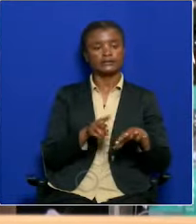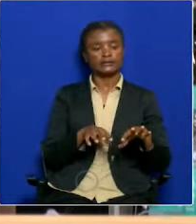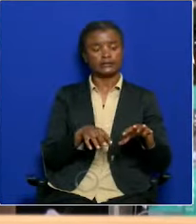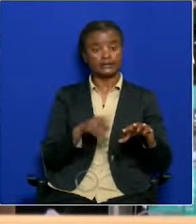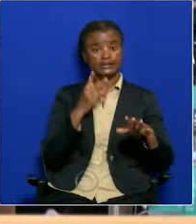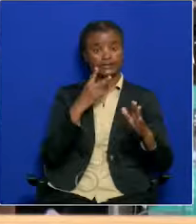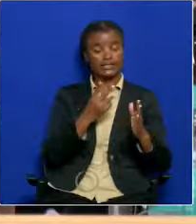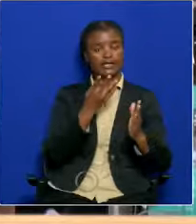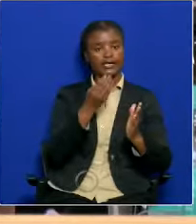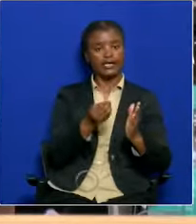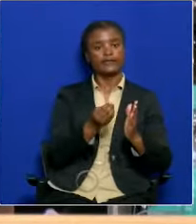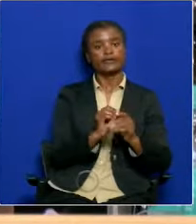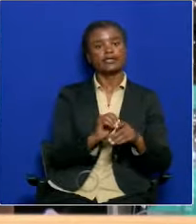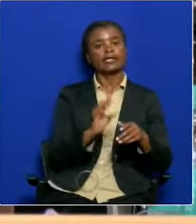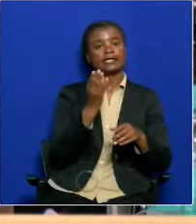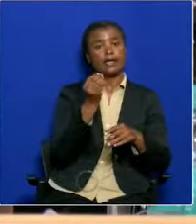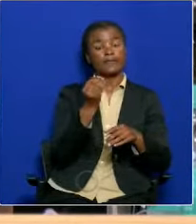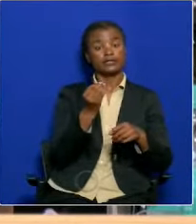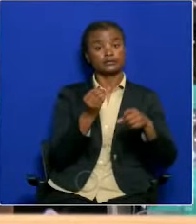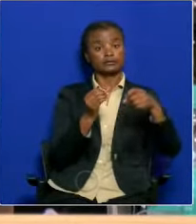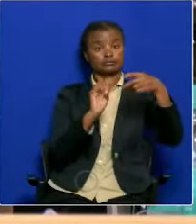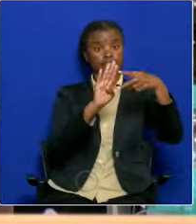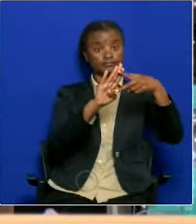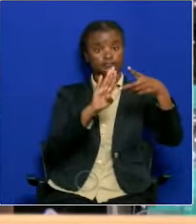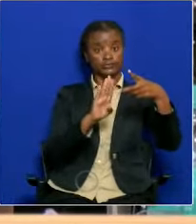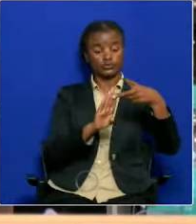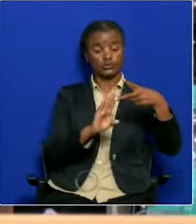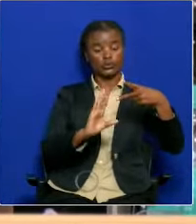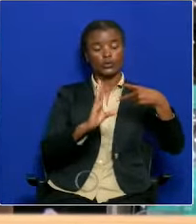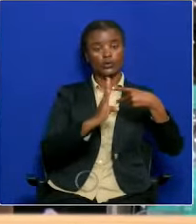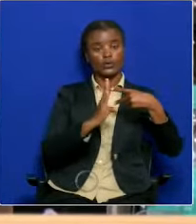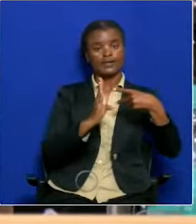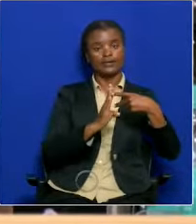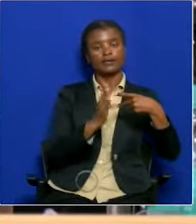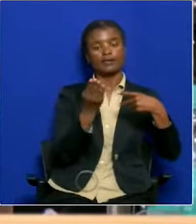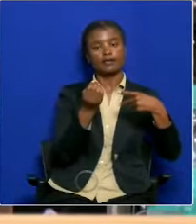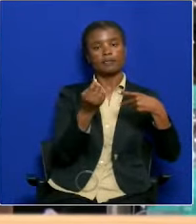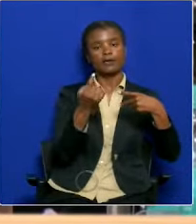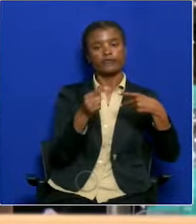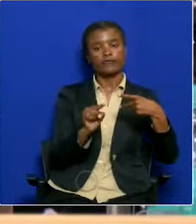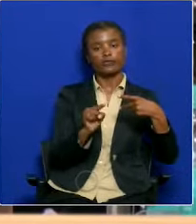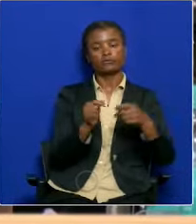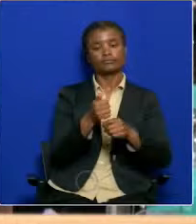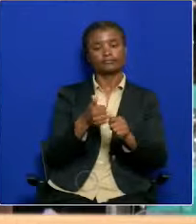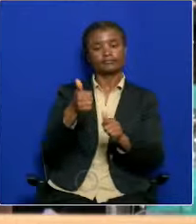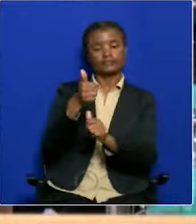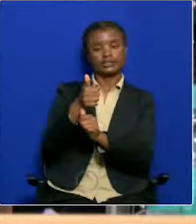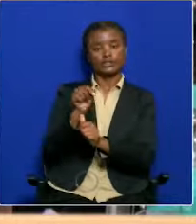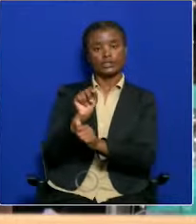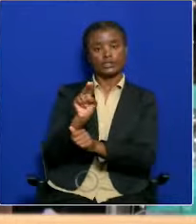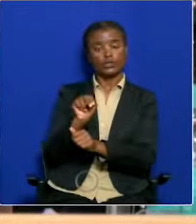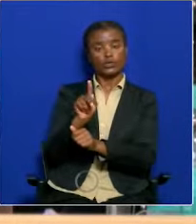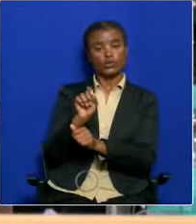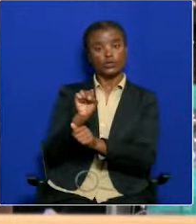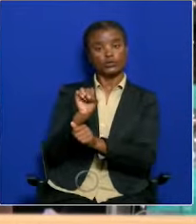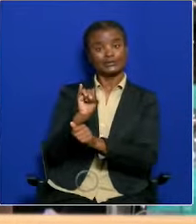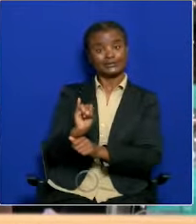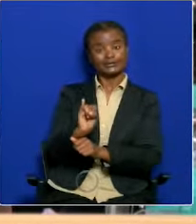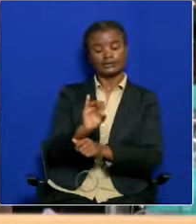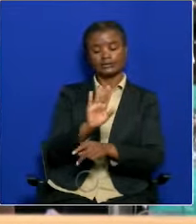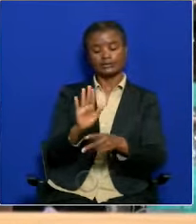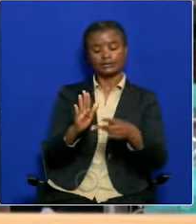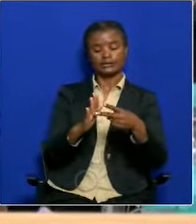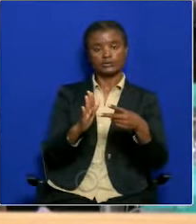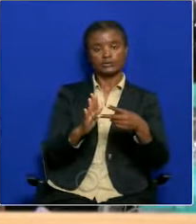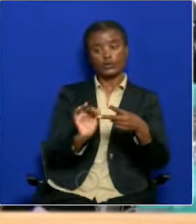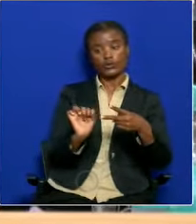One is a number for Sergeant Nkosi, and the other number is your number. Can you